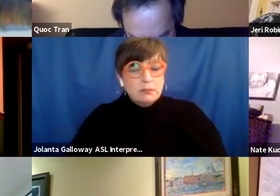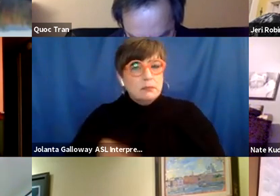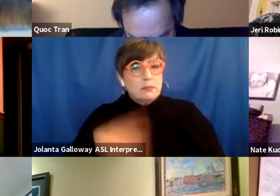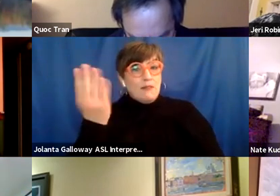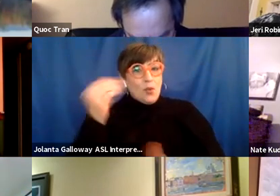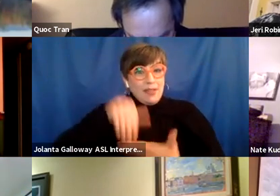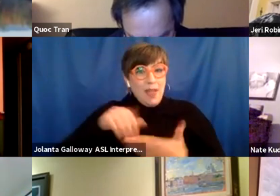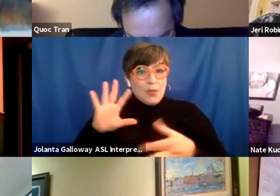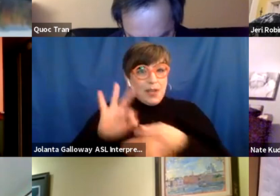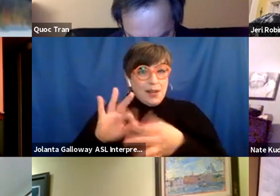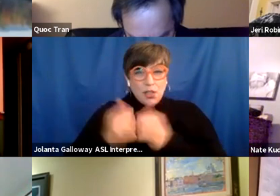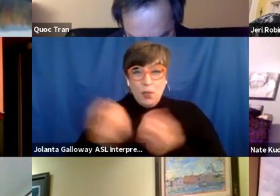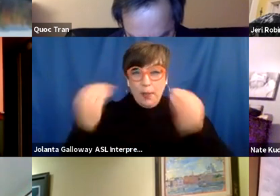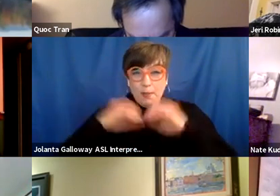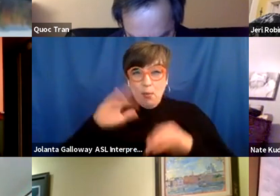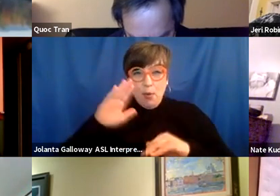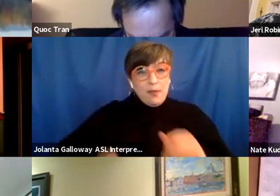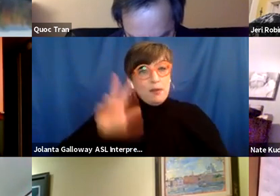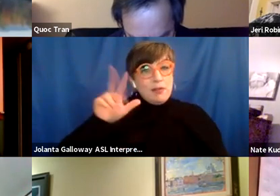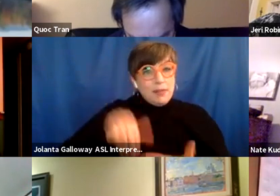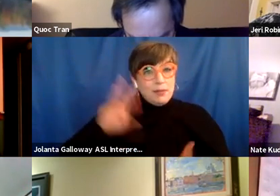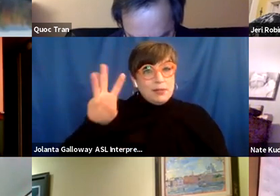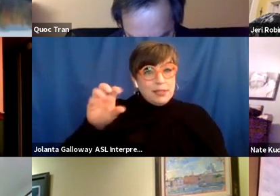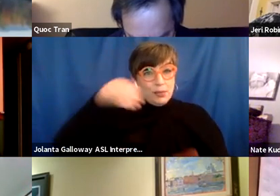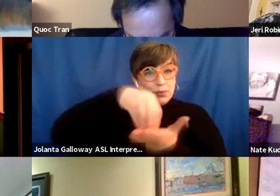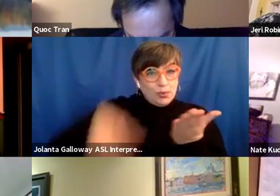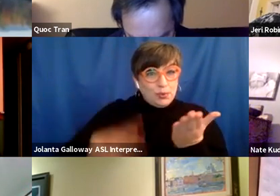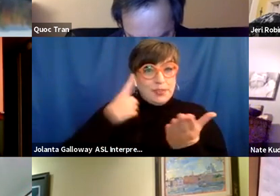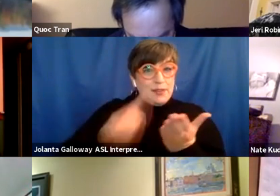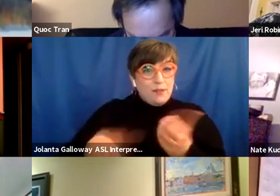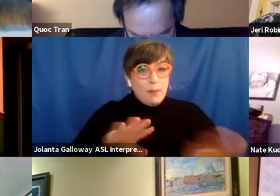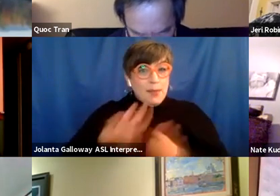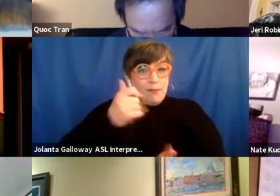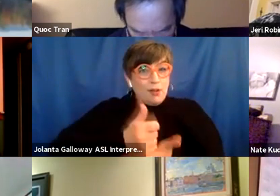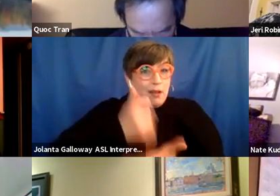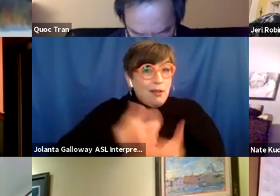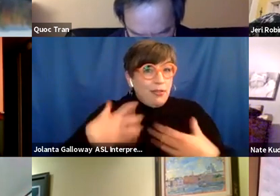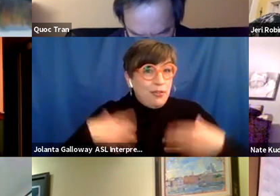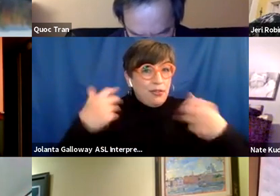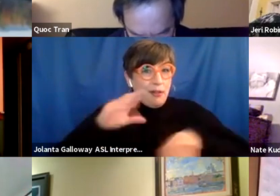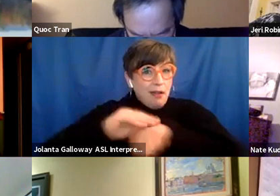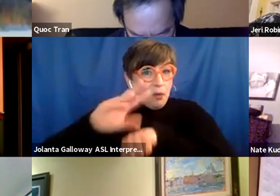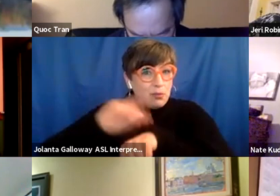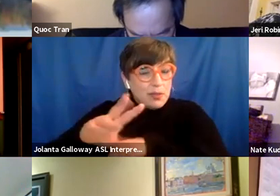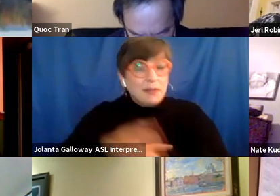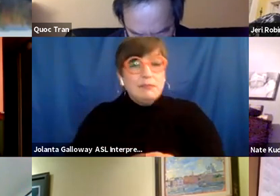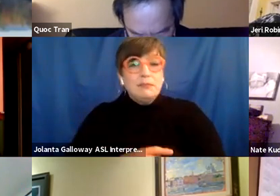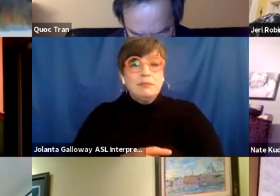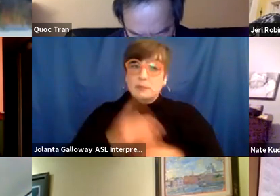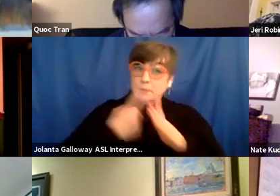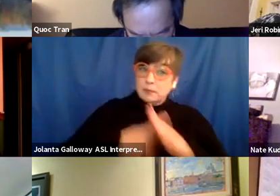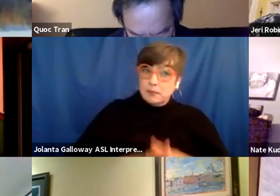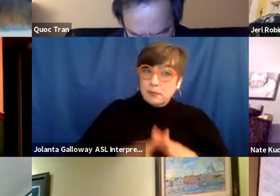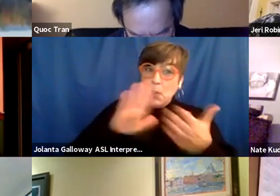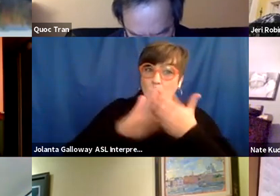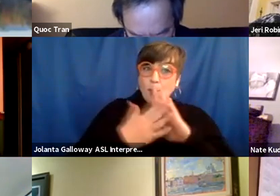more than 3,600 students for behavioral health counseling. We initiated community